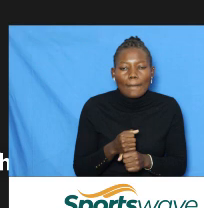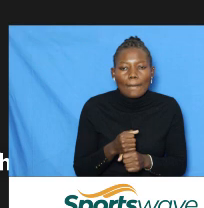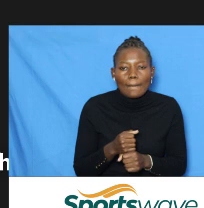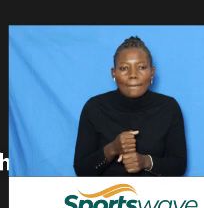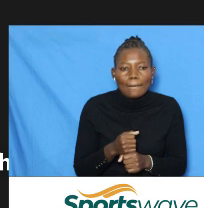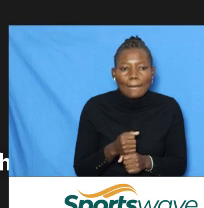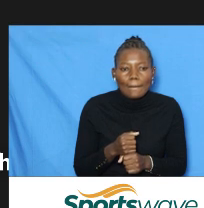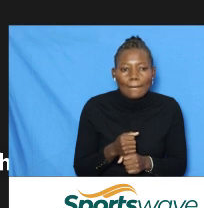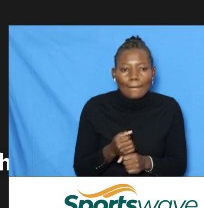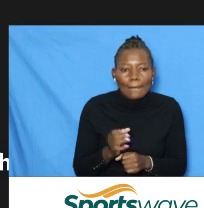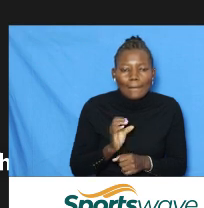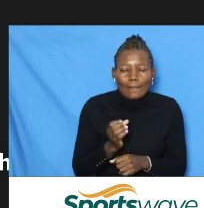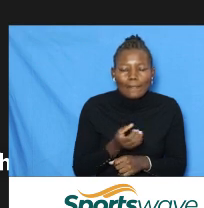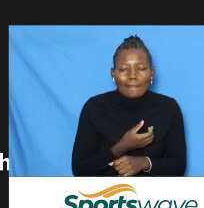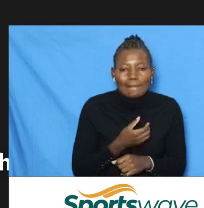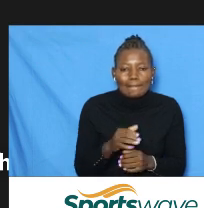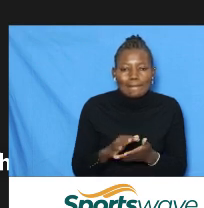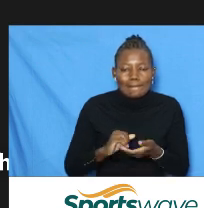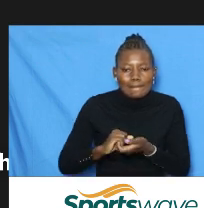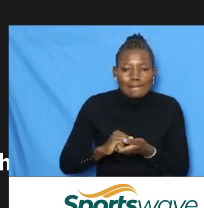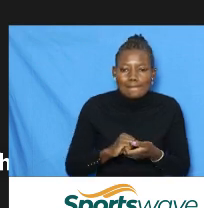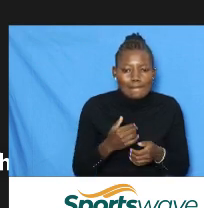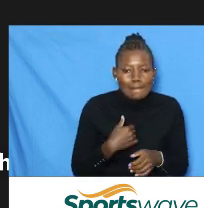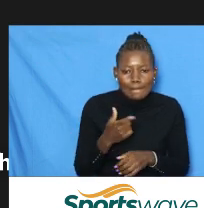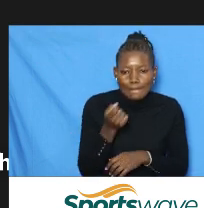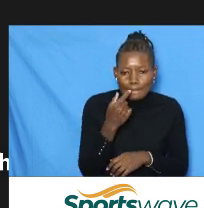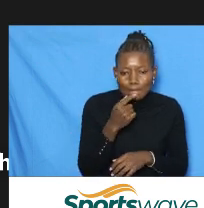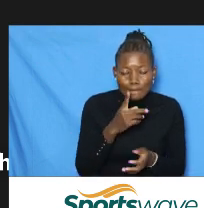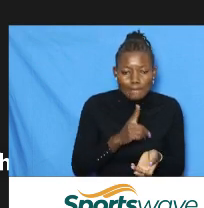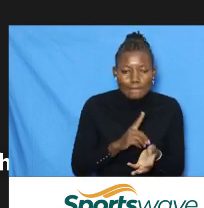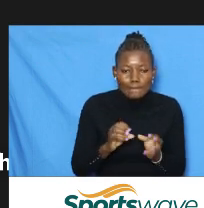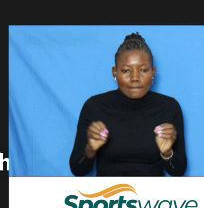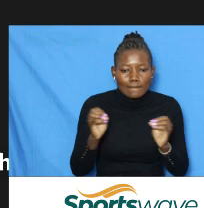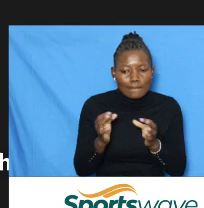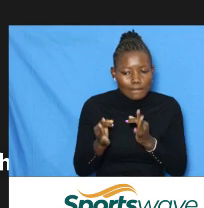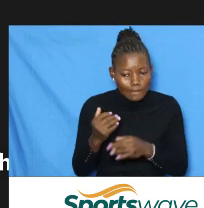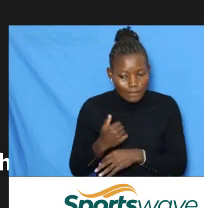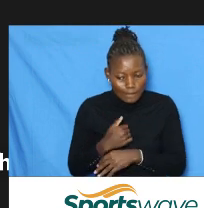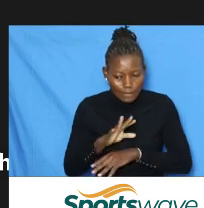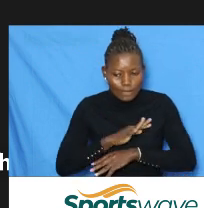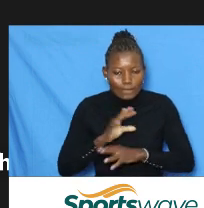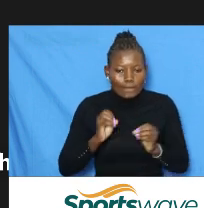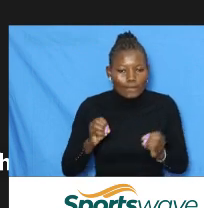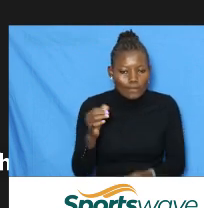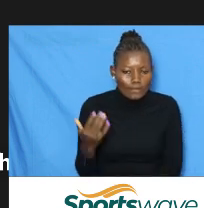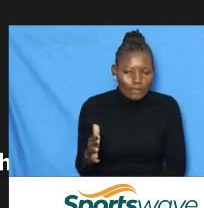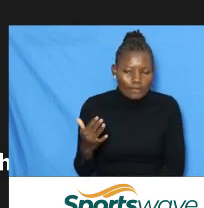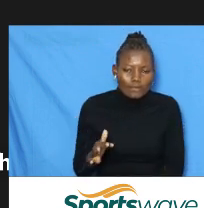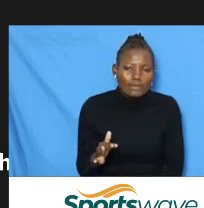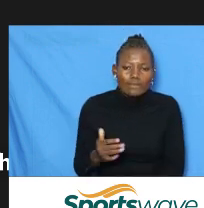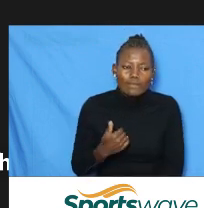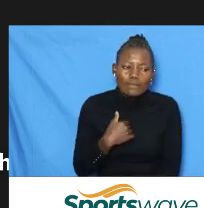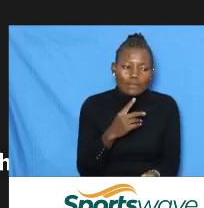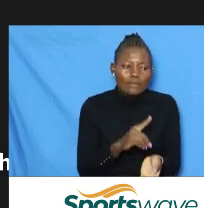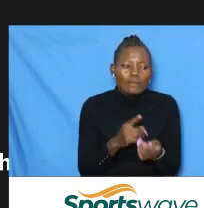we've been getting our database, and a lot of federations do not have medics. And even if they have, they don't have enough. Say like basketball, you'll have a